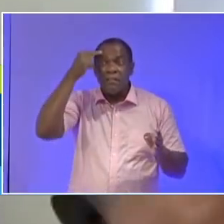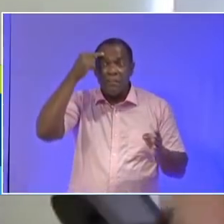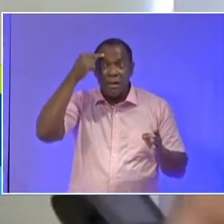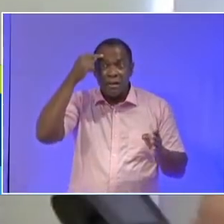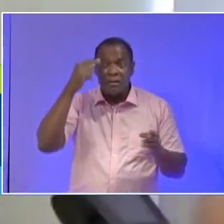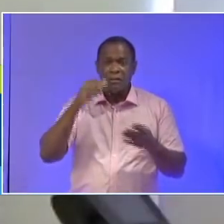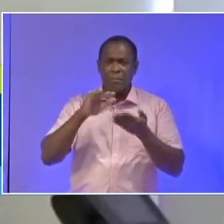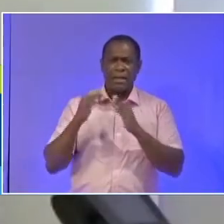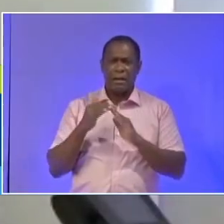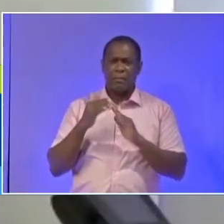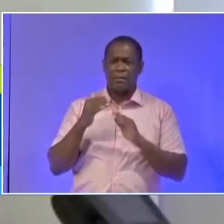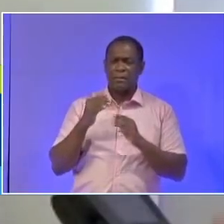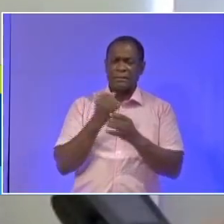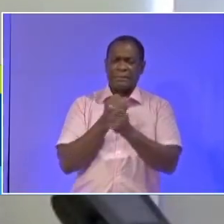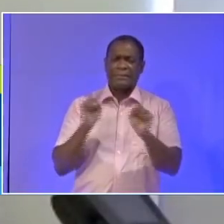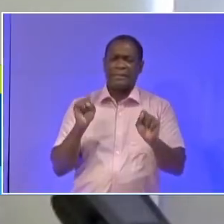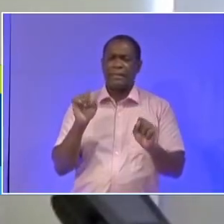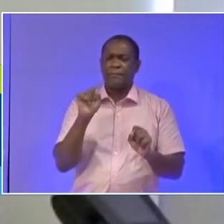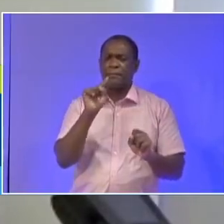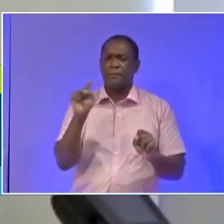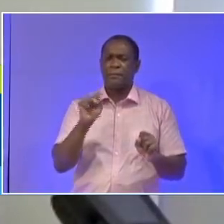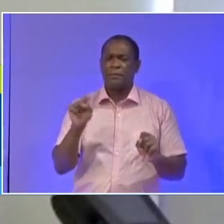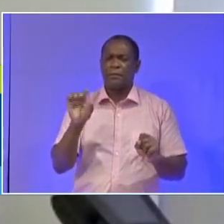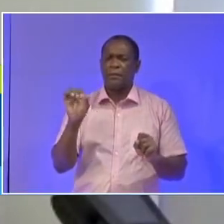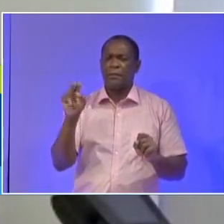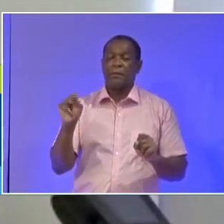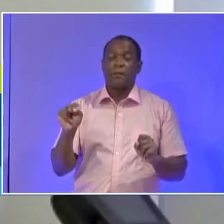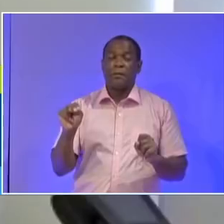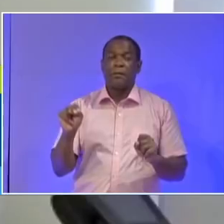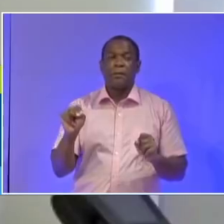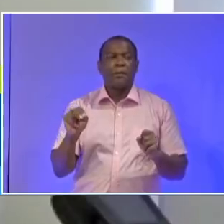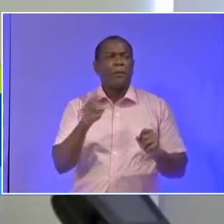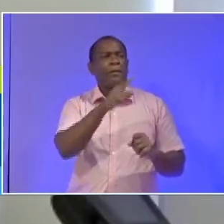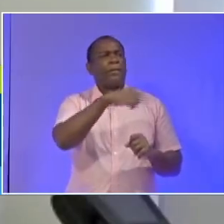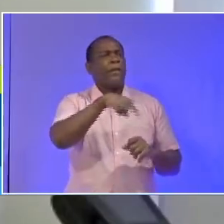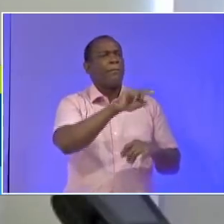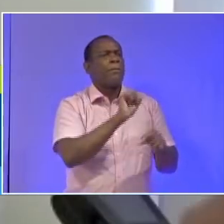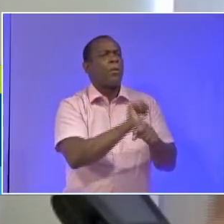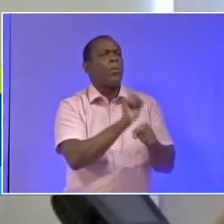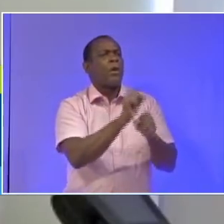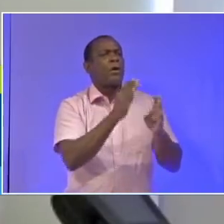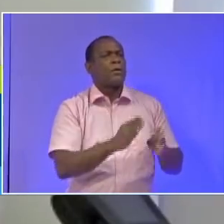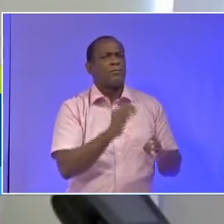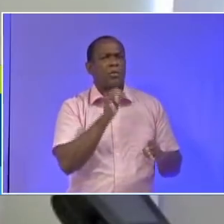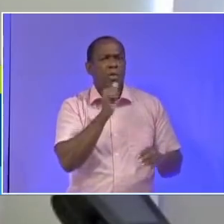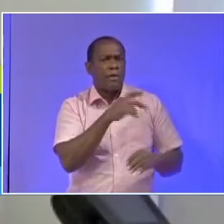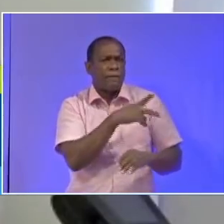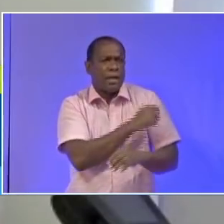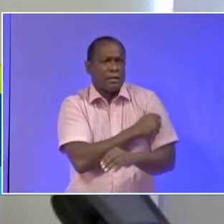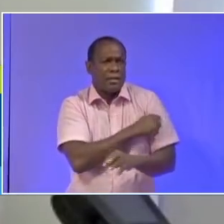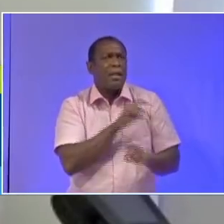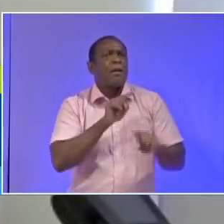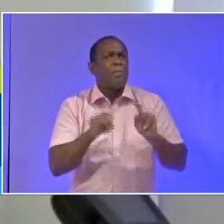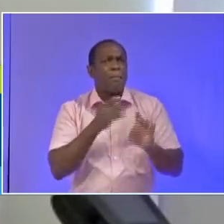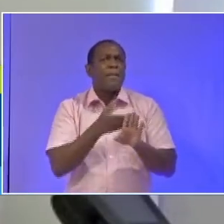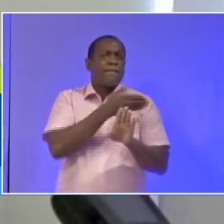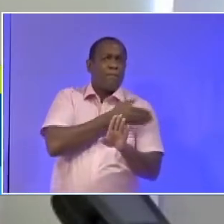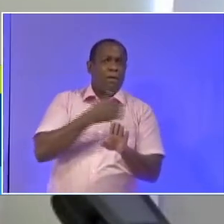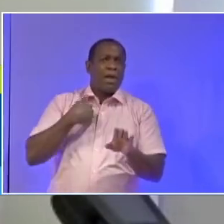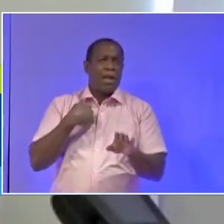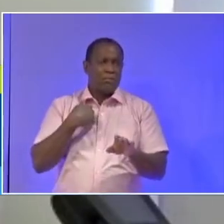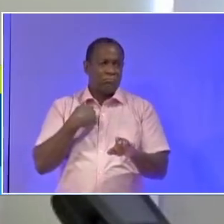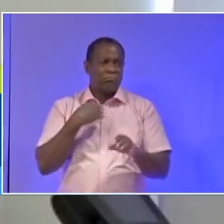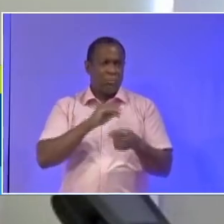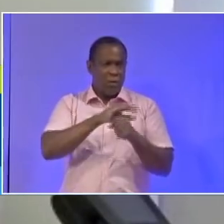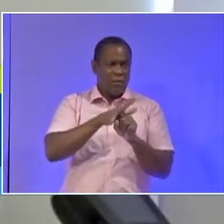want to know what will happen to employees who aren't vaccinated but would have had prior COVID-19 infection within that